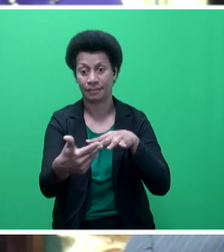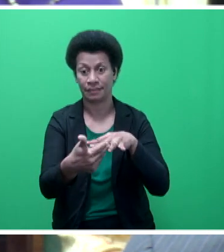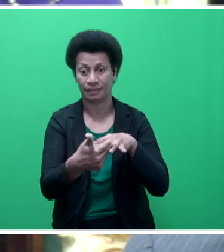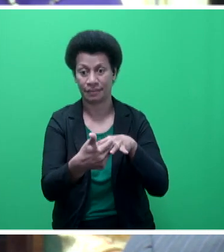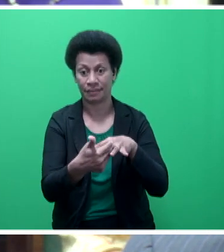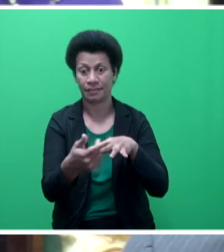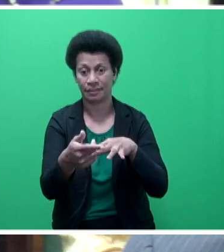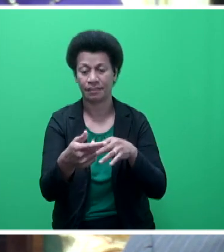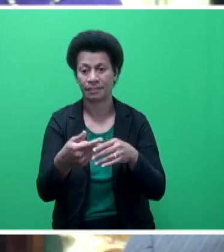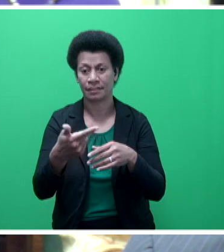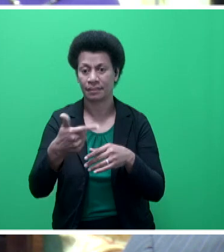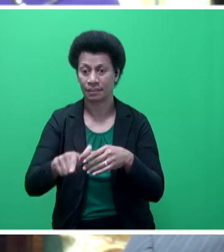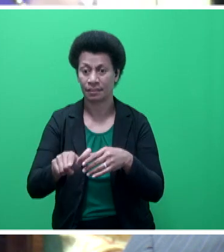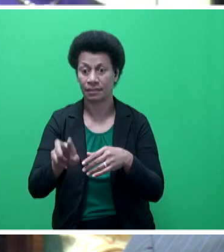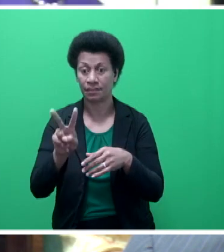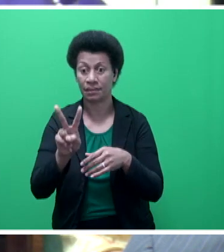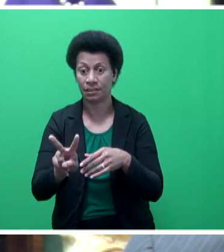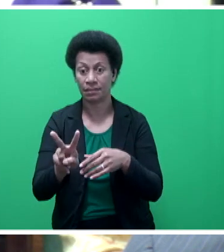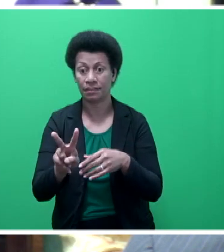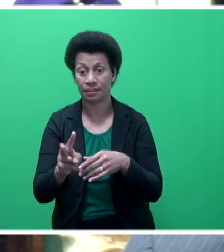and 32 wrecks in Suva Harbour,